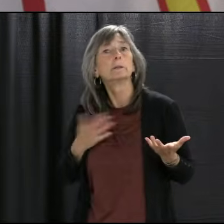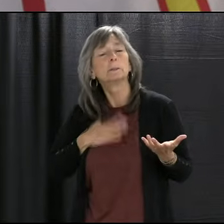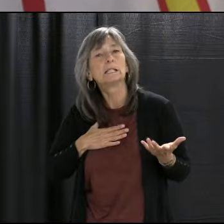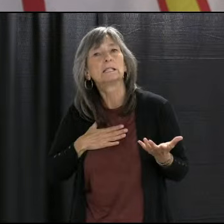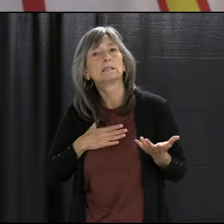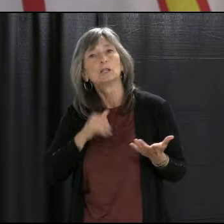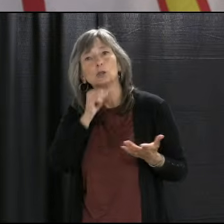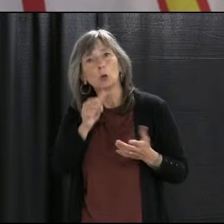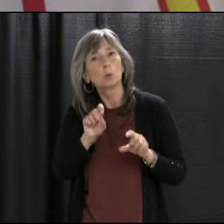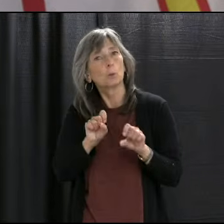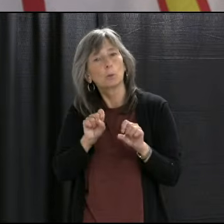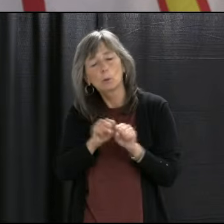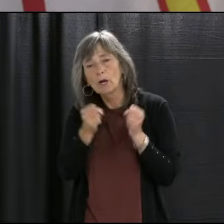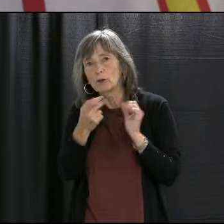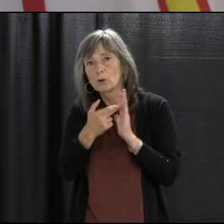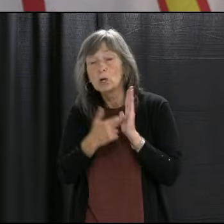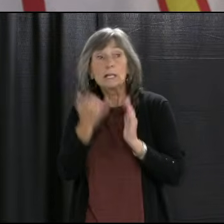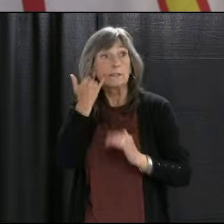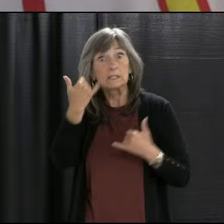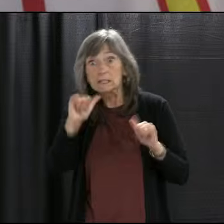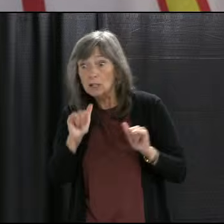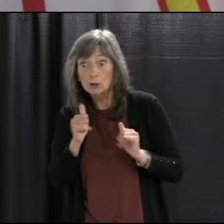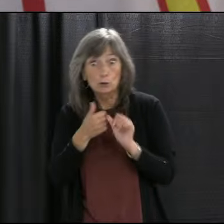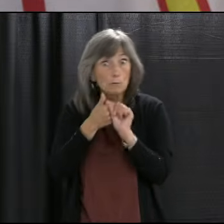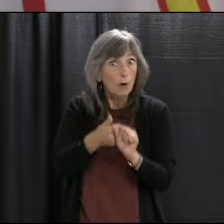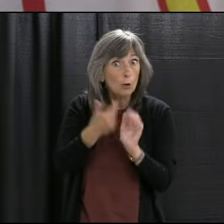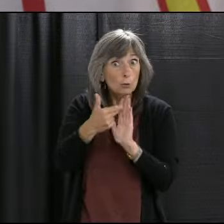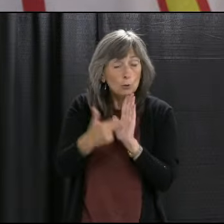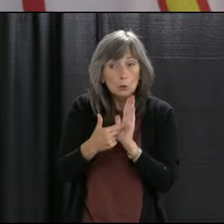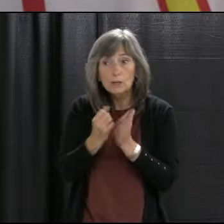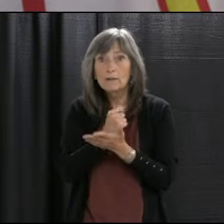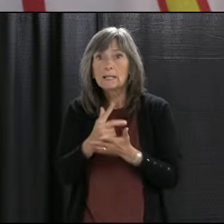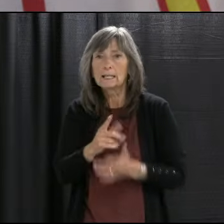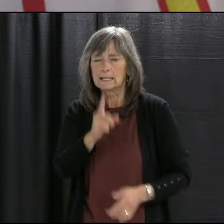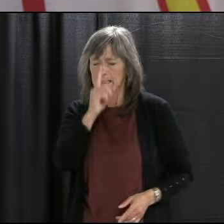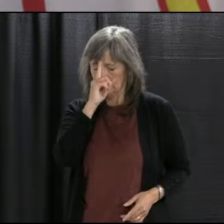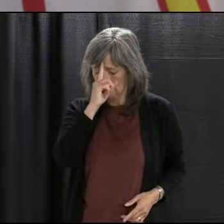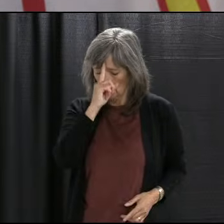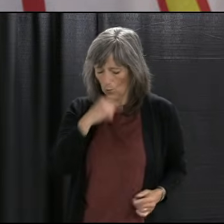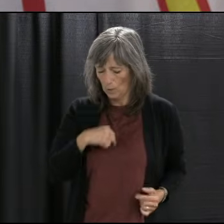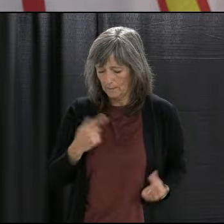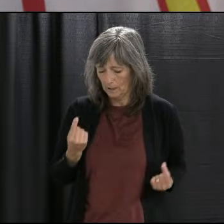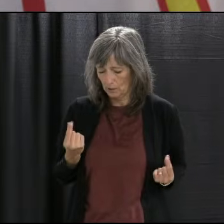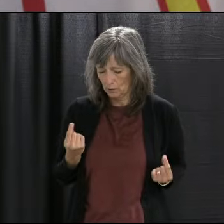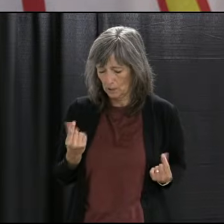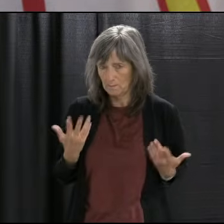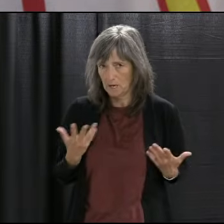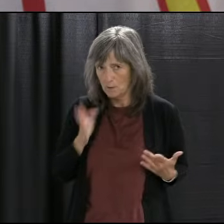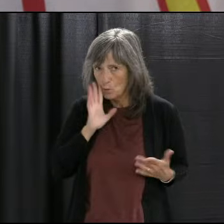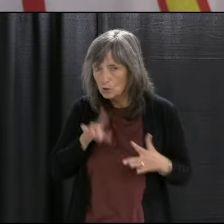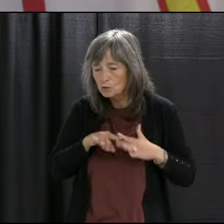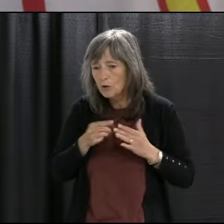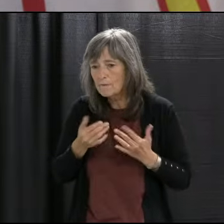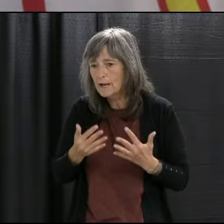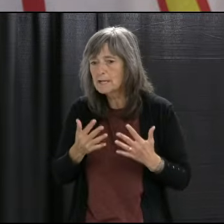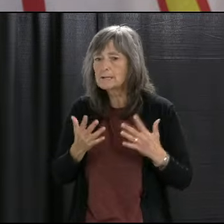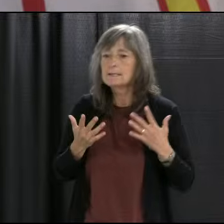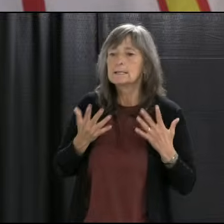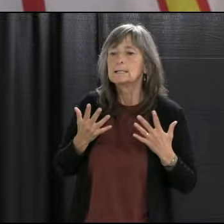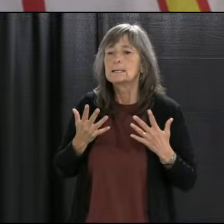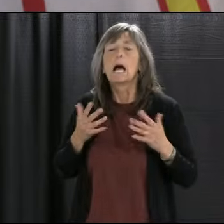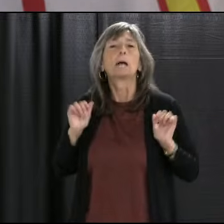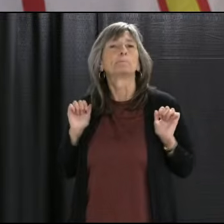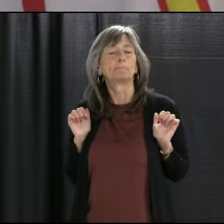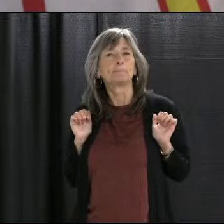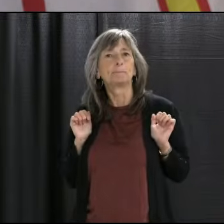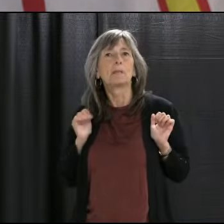break the regulations. But even if you're following the rules and regulations, just take a second thought about what you're doing and can it cause any negative consequences to the